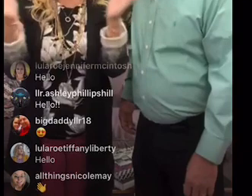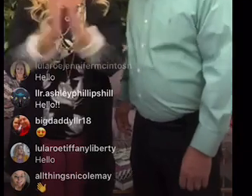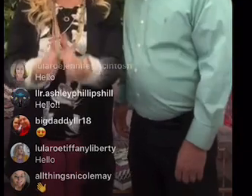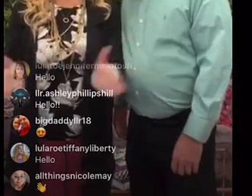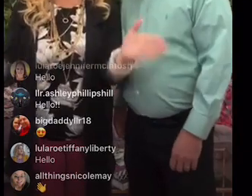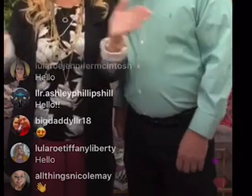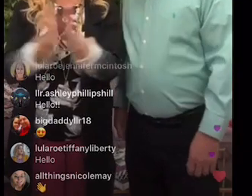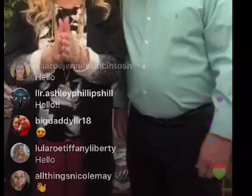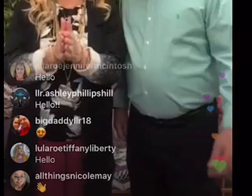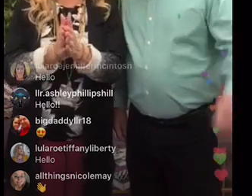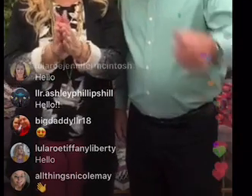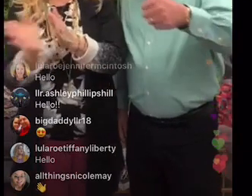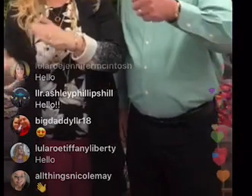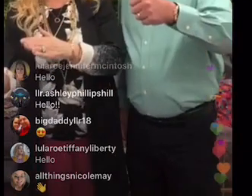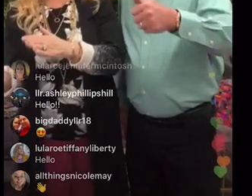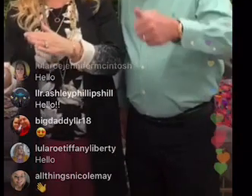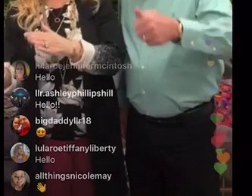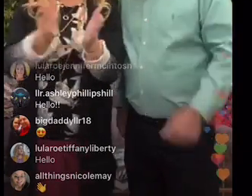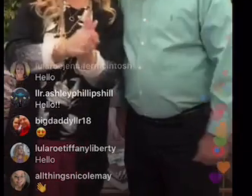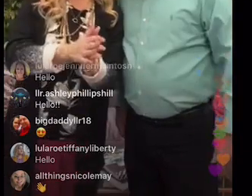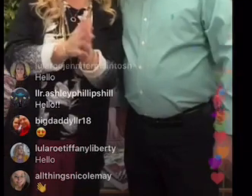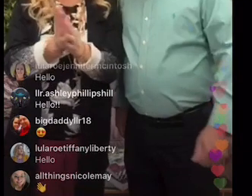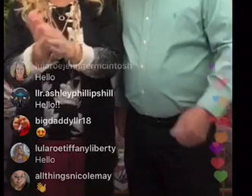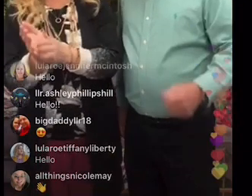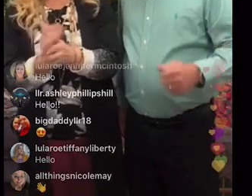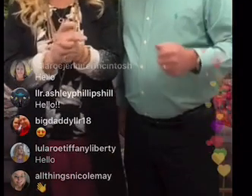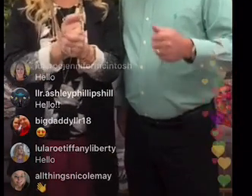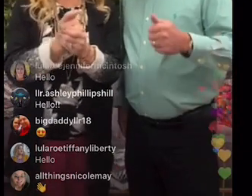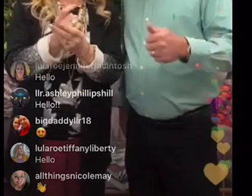the word, because, you know, this is a good one.